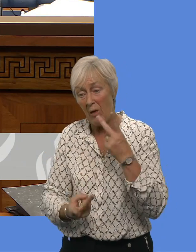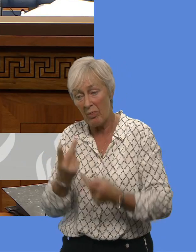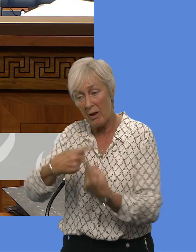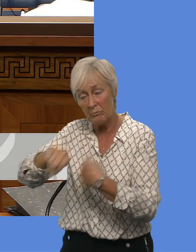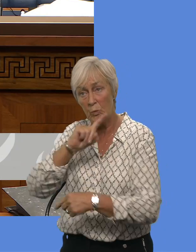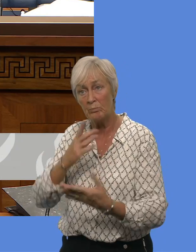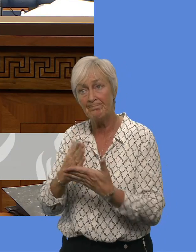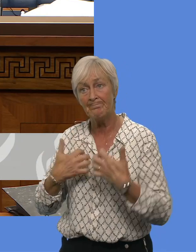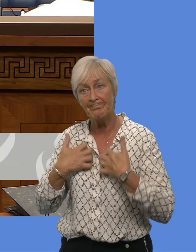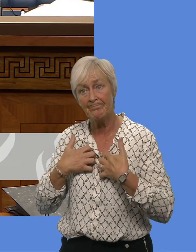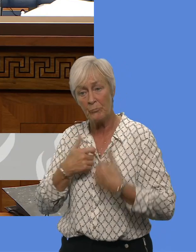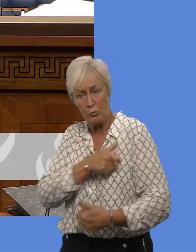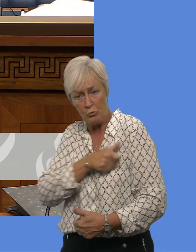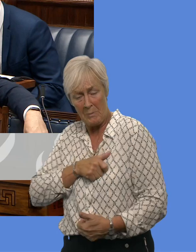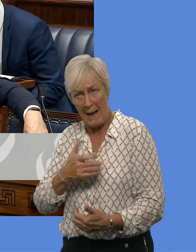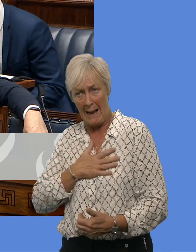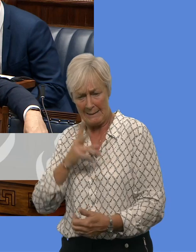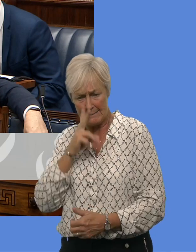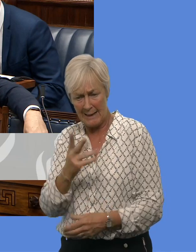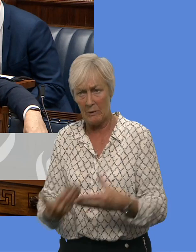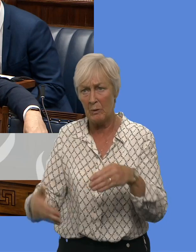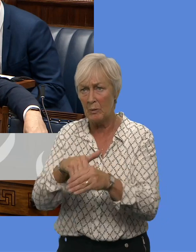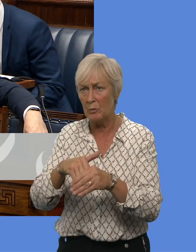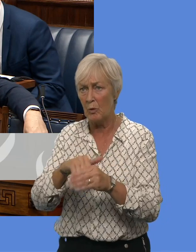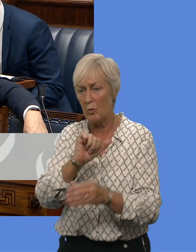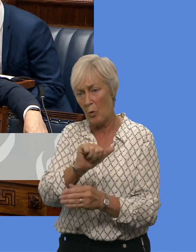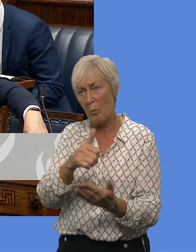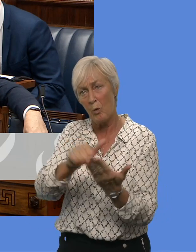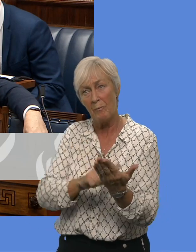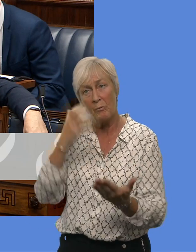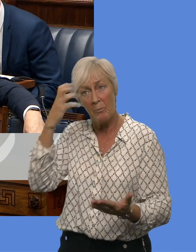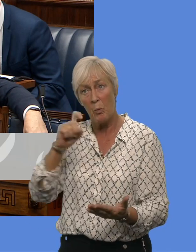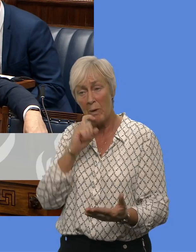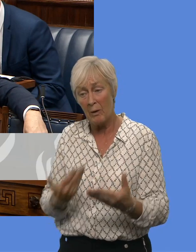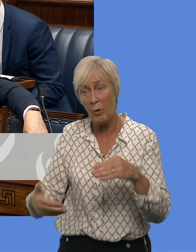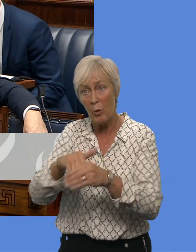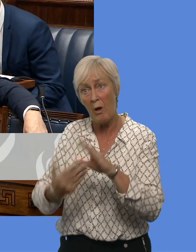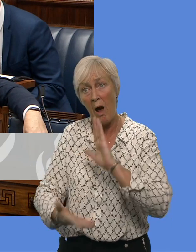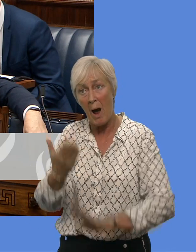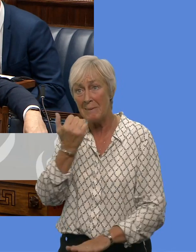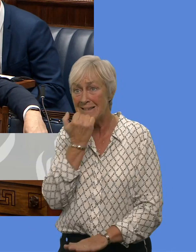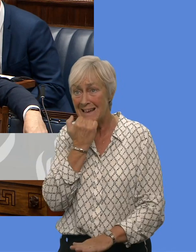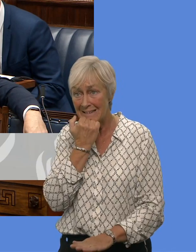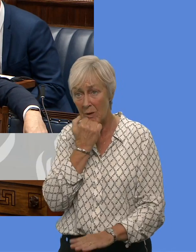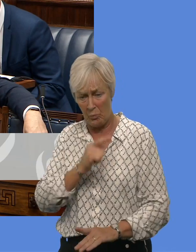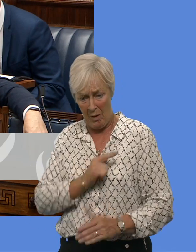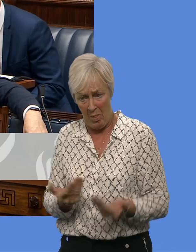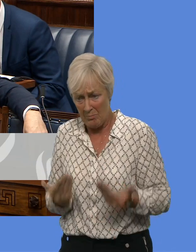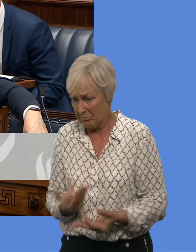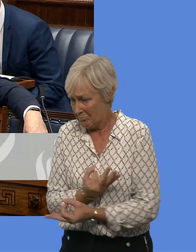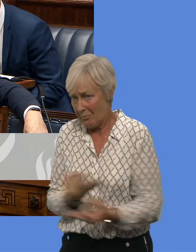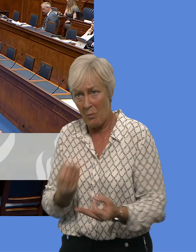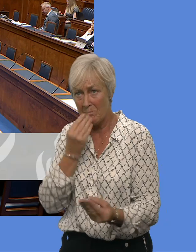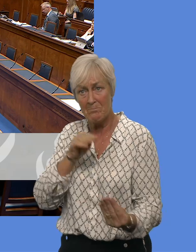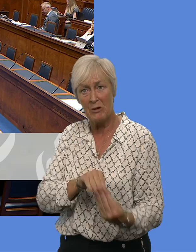very strong representations that they would like to see that included in the programme for government, will it be included in an updated programme for government? Because at the minute, it's not mentioned at